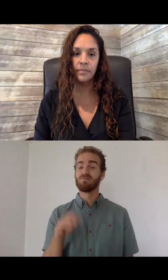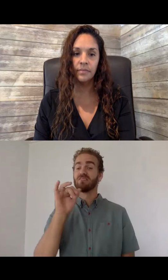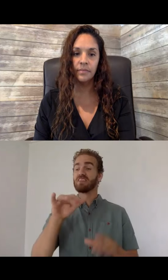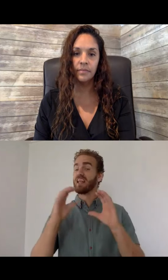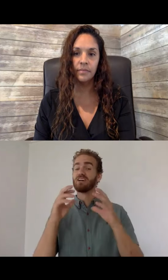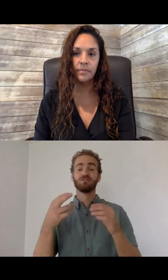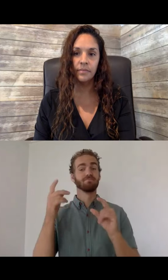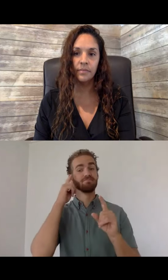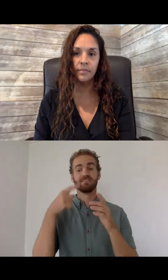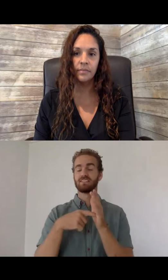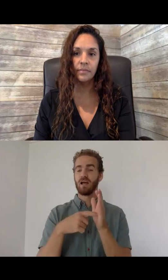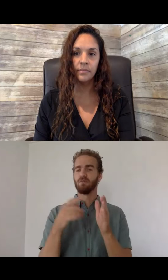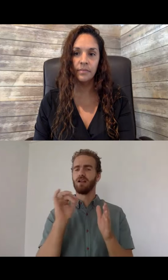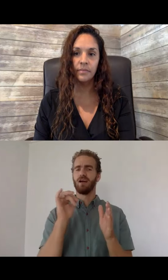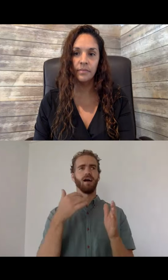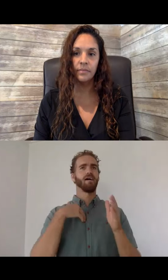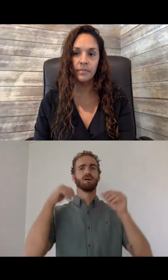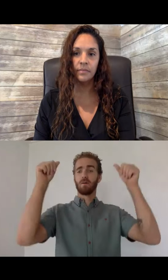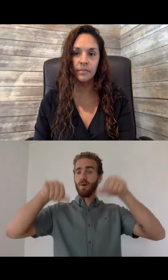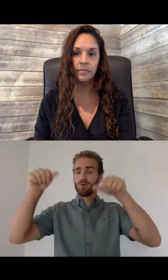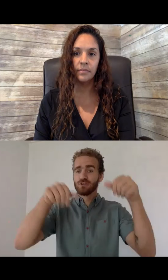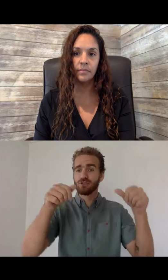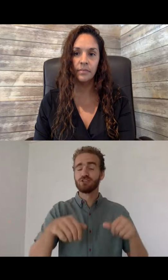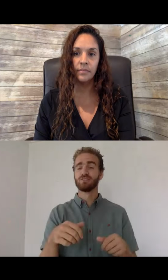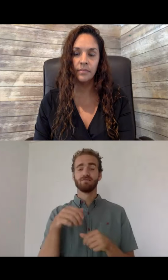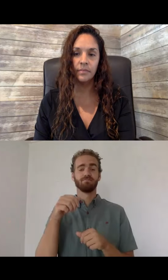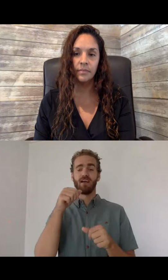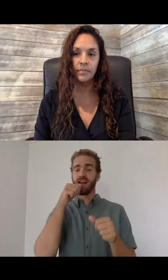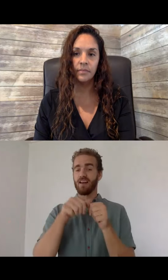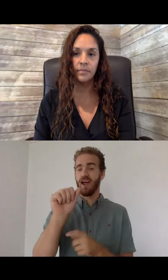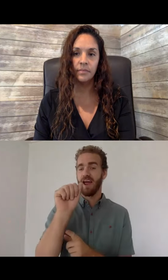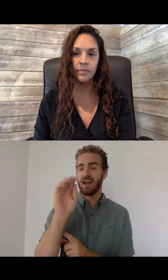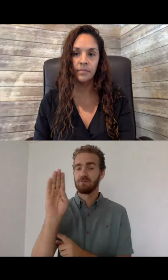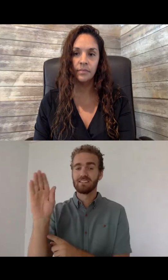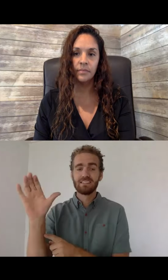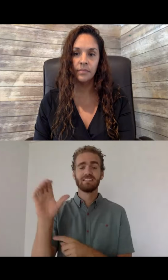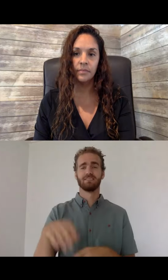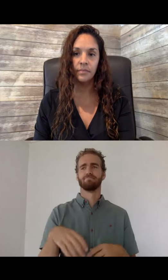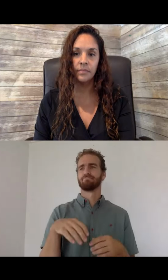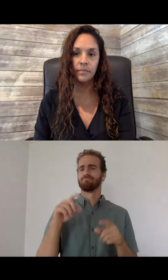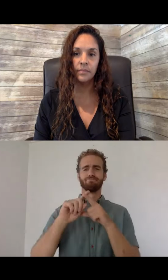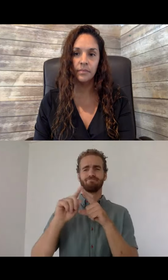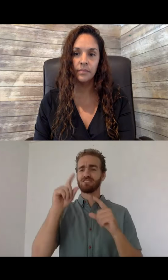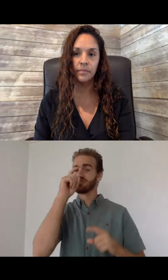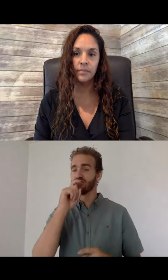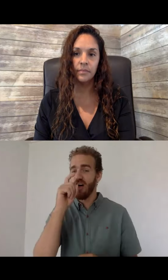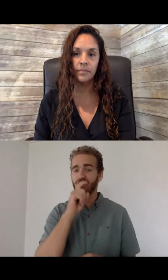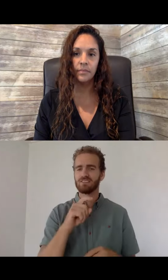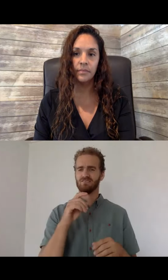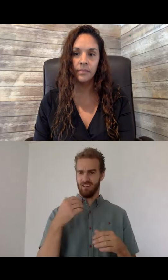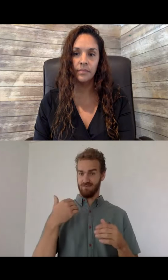are first and foremost in our classroom. For example, posters in the classroom, alphabet